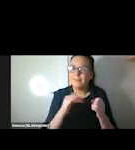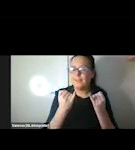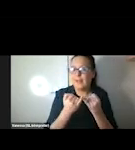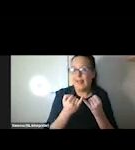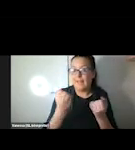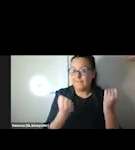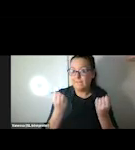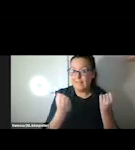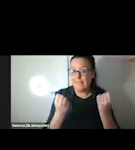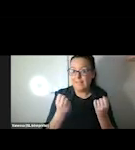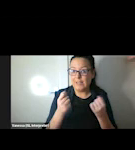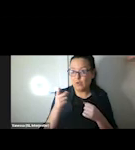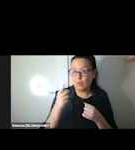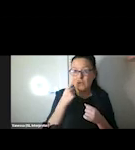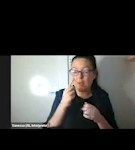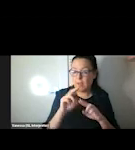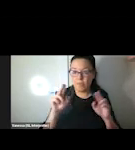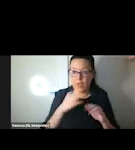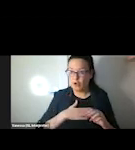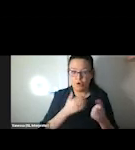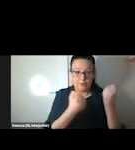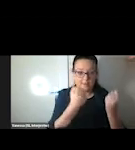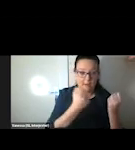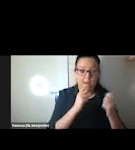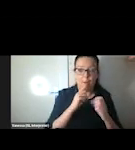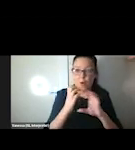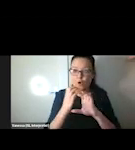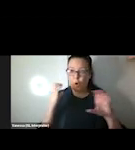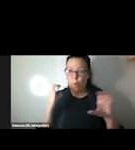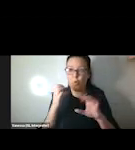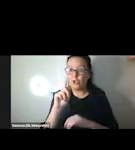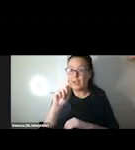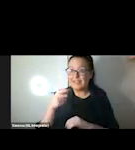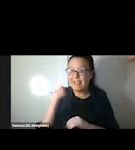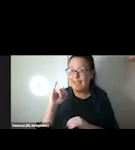normally meet, not just cars, but also coaches, taxis,